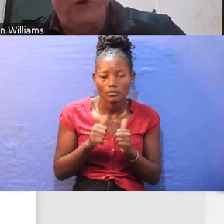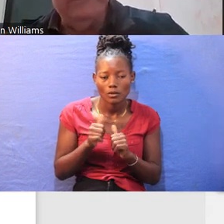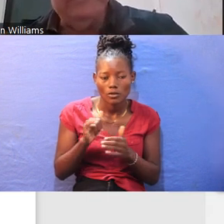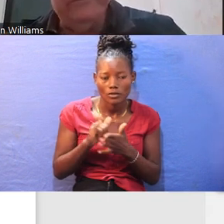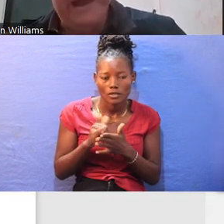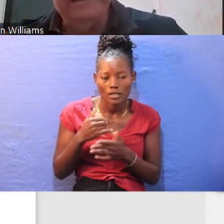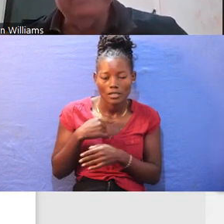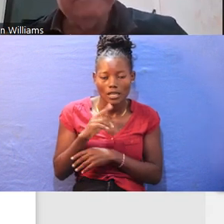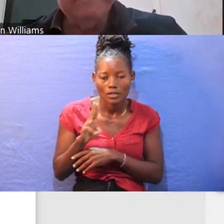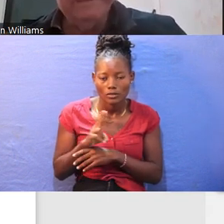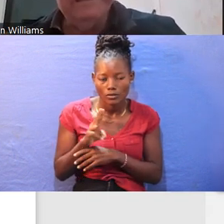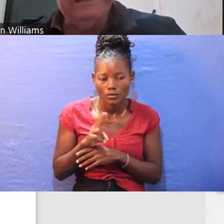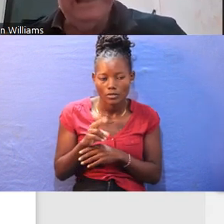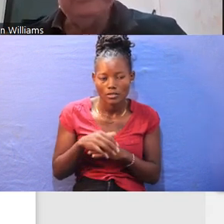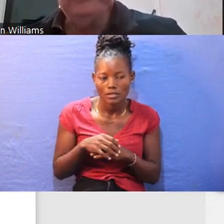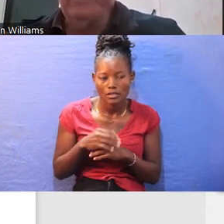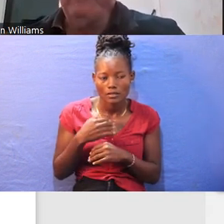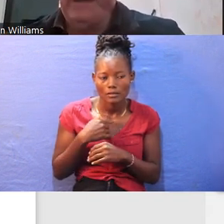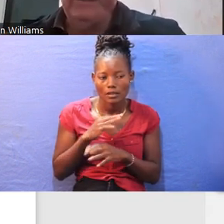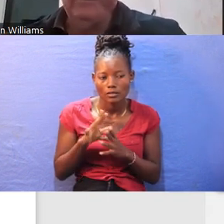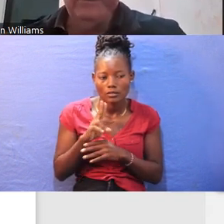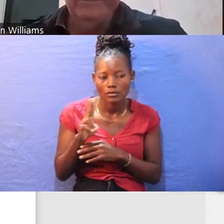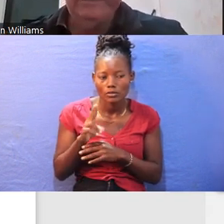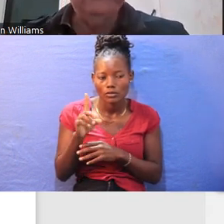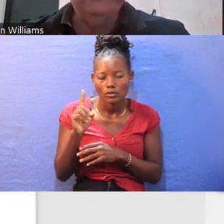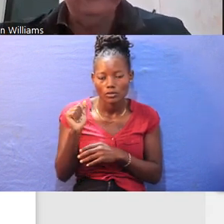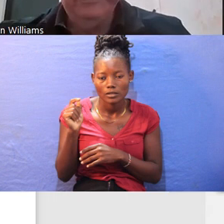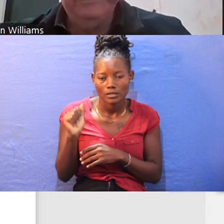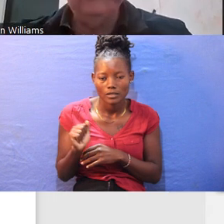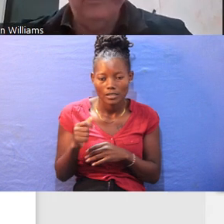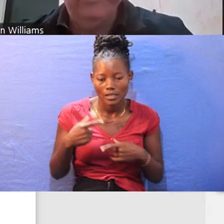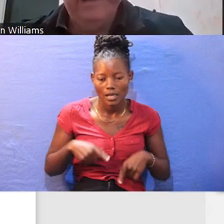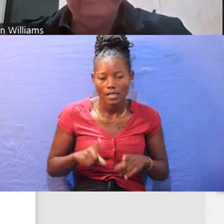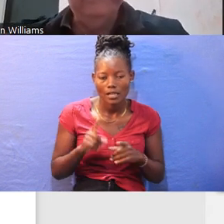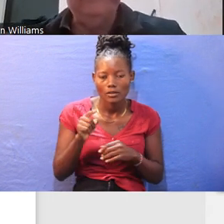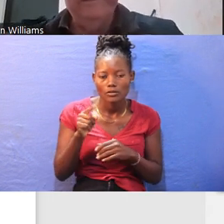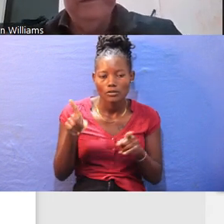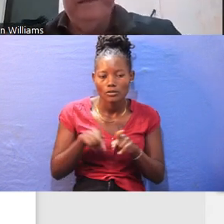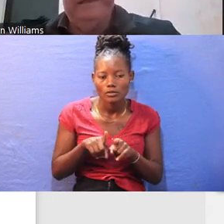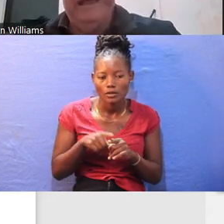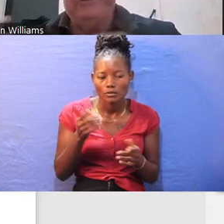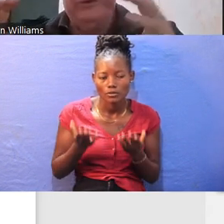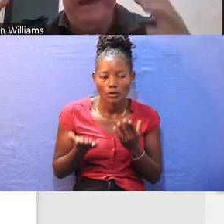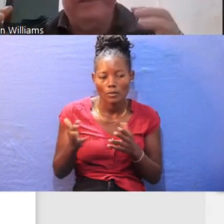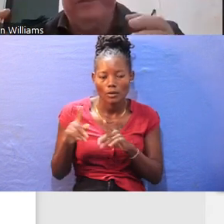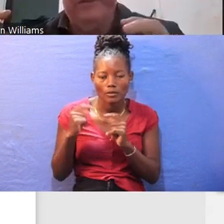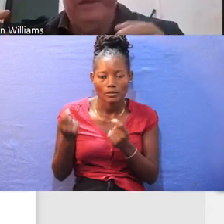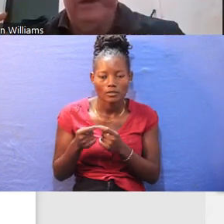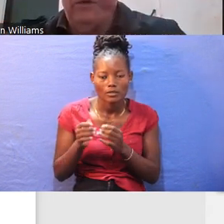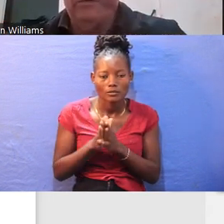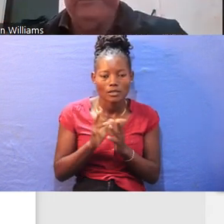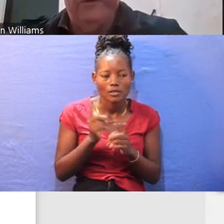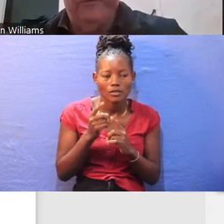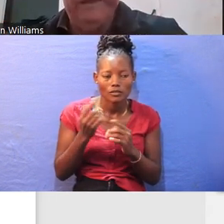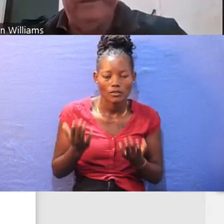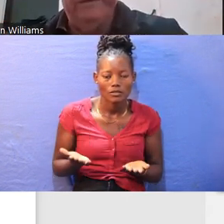using normative data. It allows you to compare against other teams, other athletes, and allows your athlete to say,